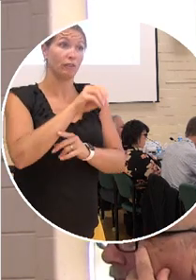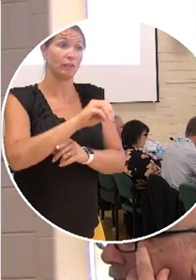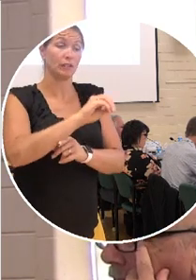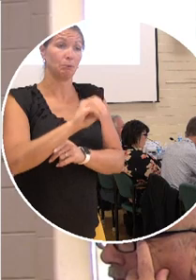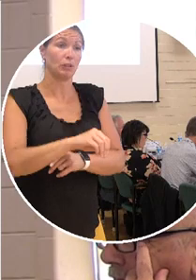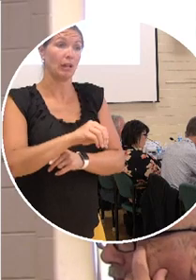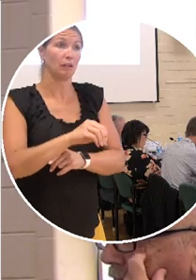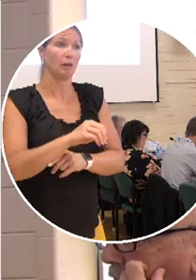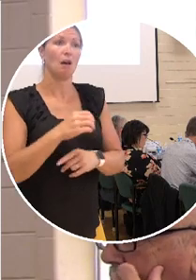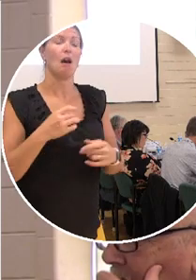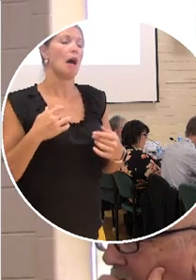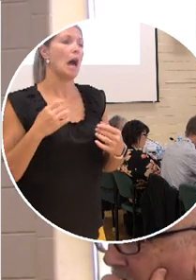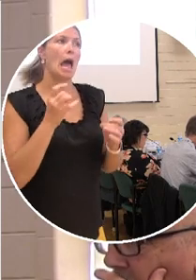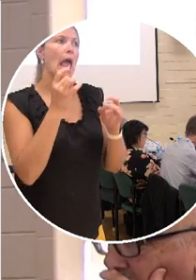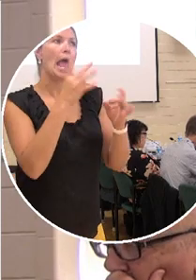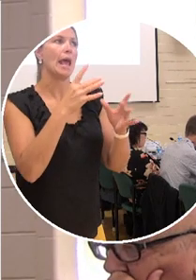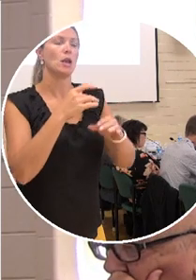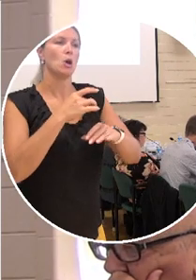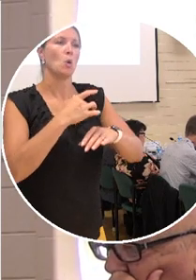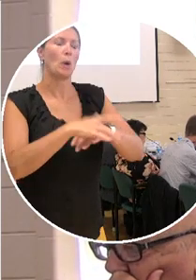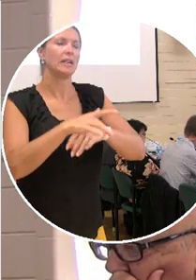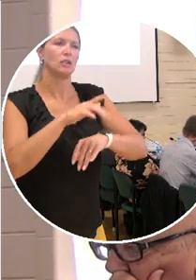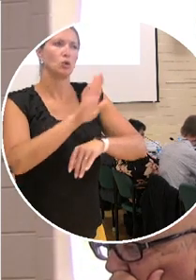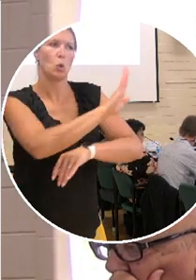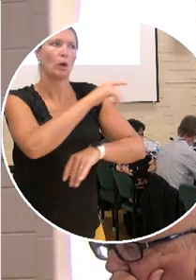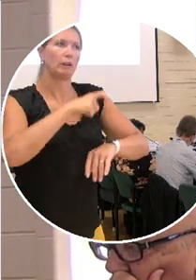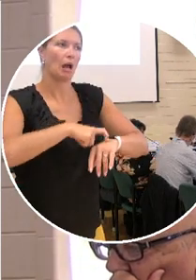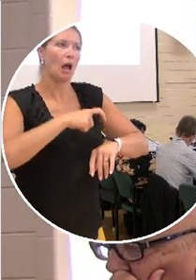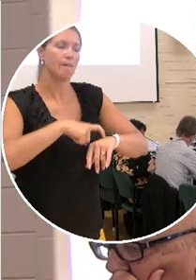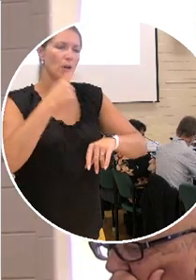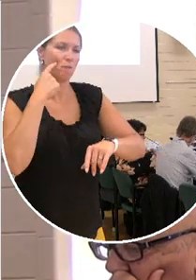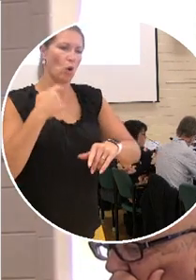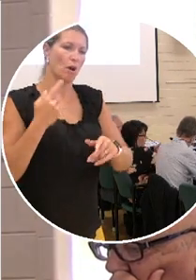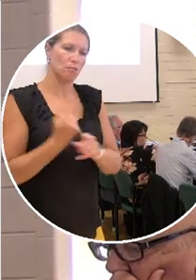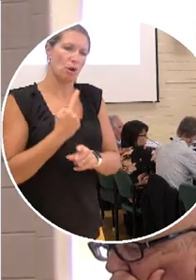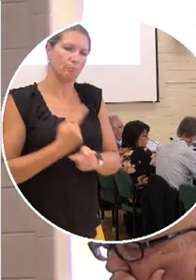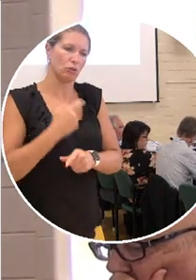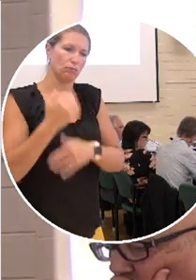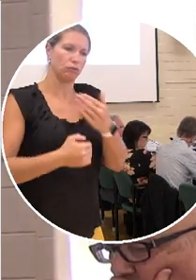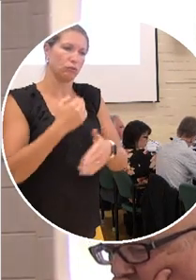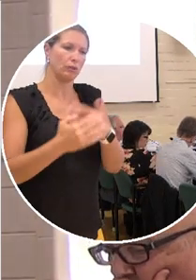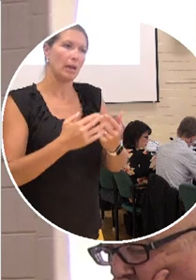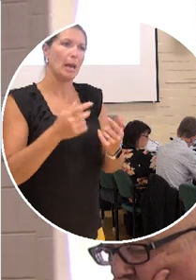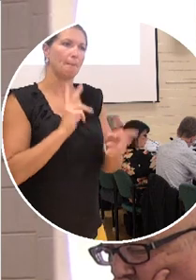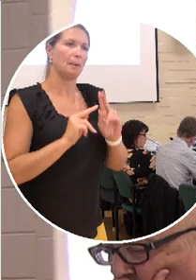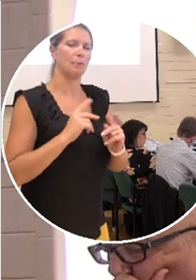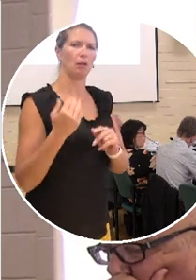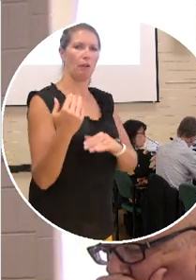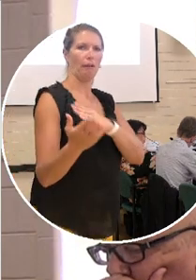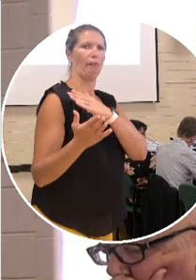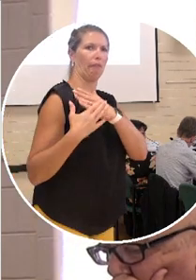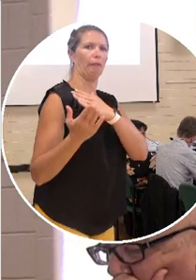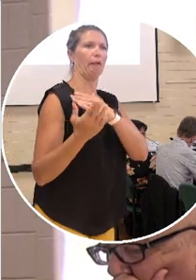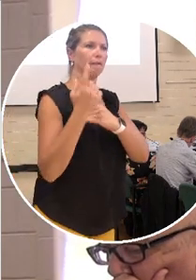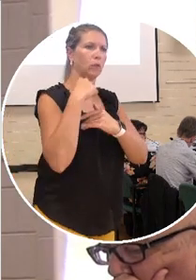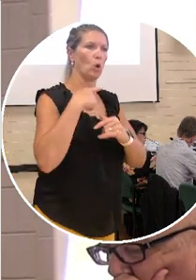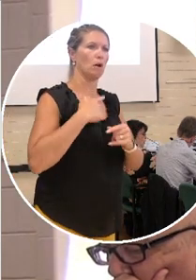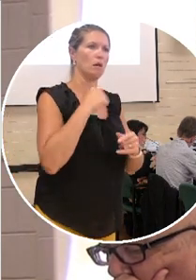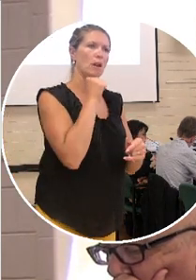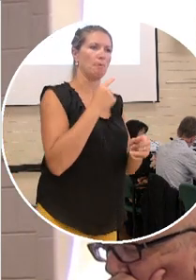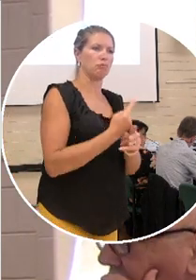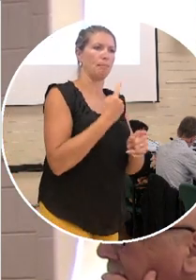people's time on procedure, but I keep getting nailed all the time for not following the rules, so I just want to point it out.